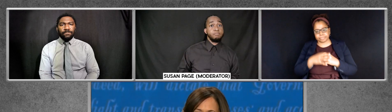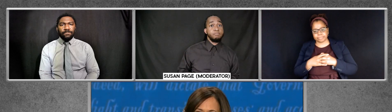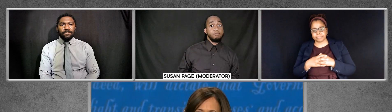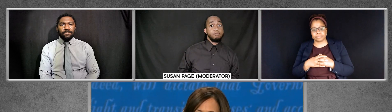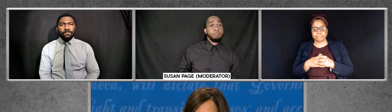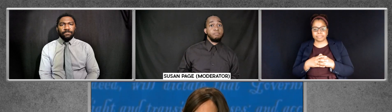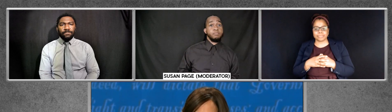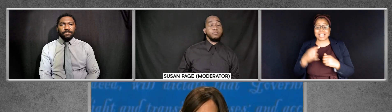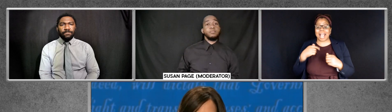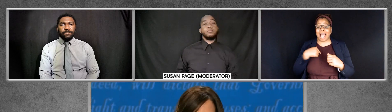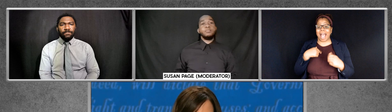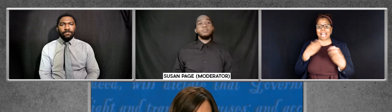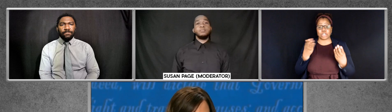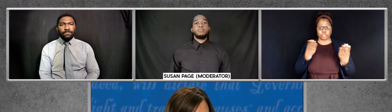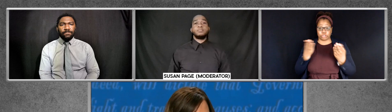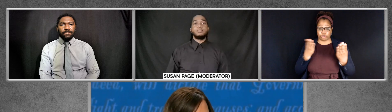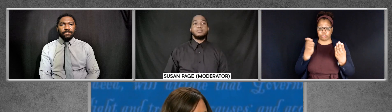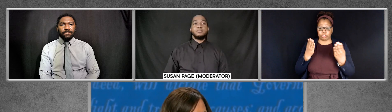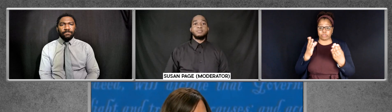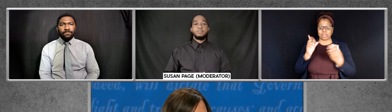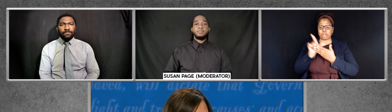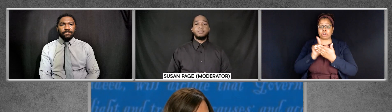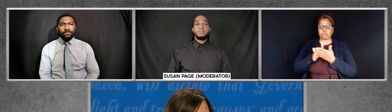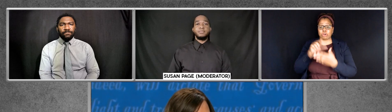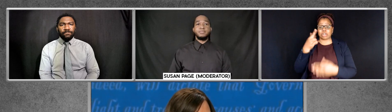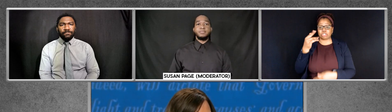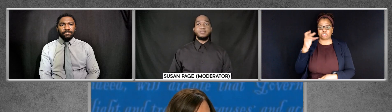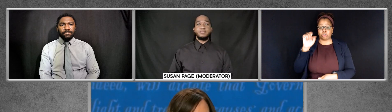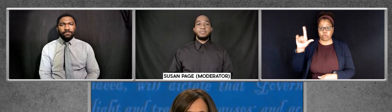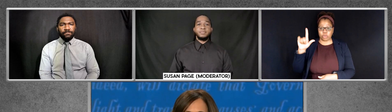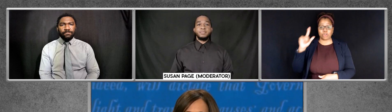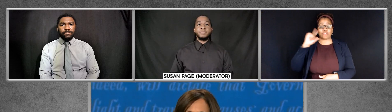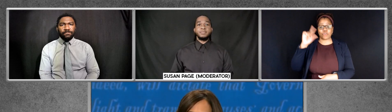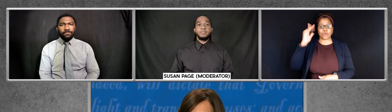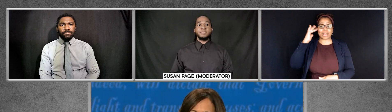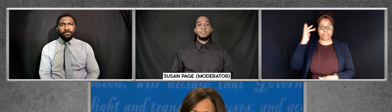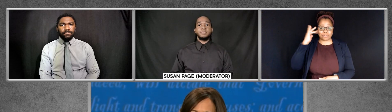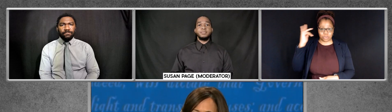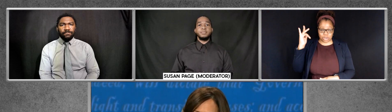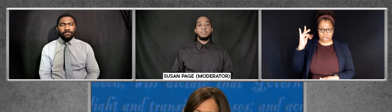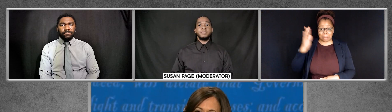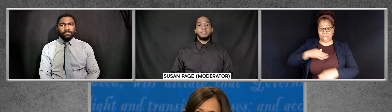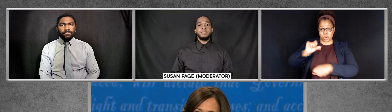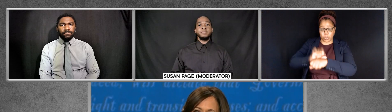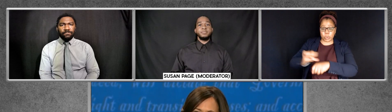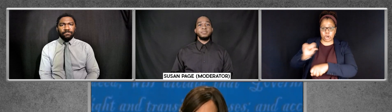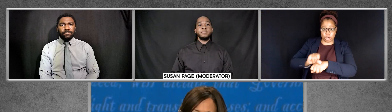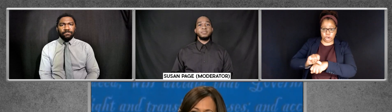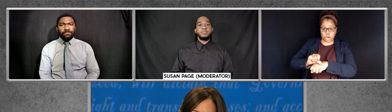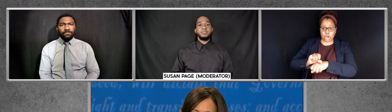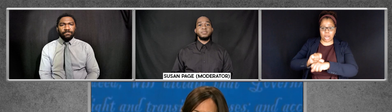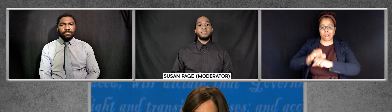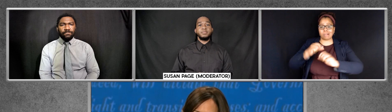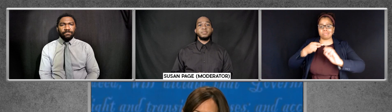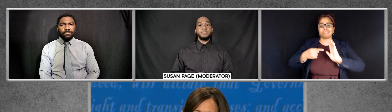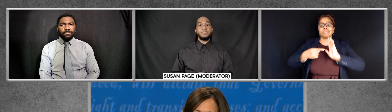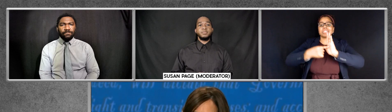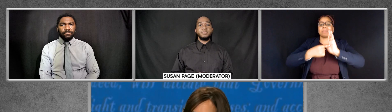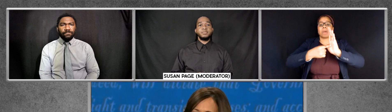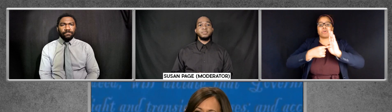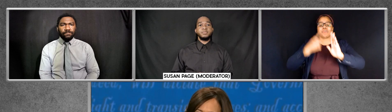having served as the Attorney General of the state of California, the work that I did is a model of what our nation needs to